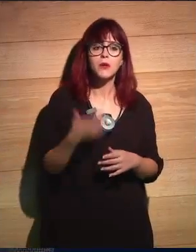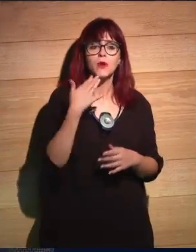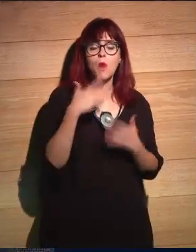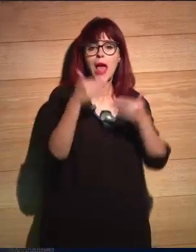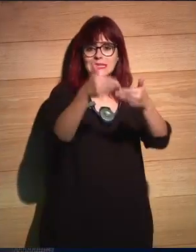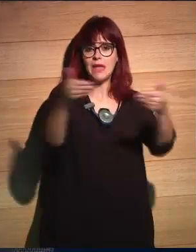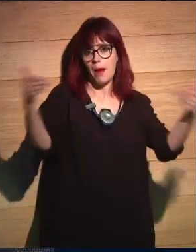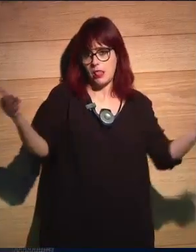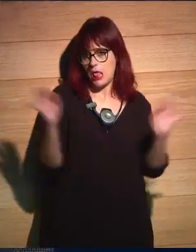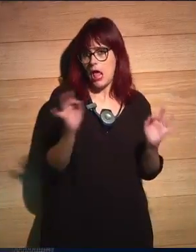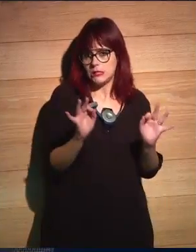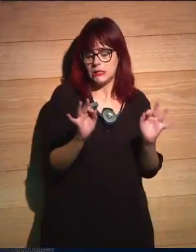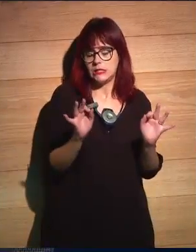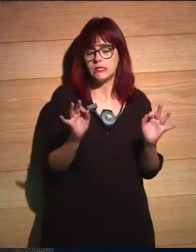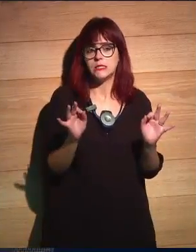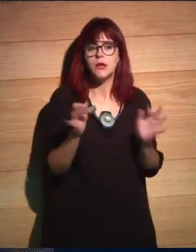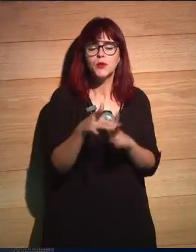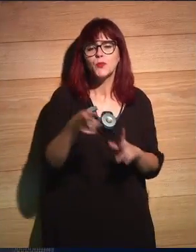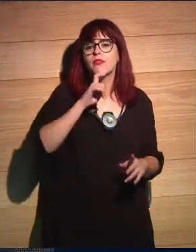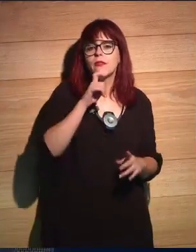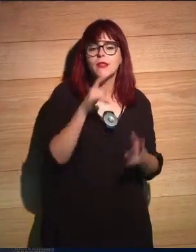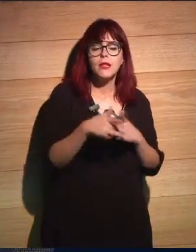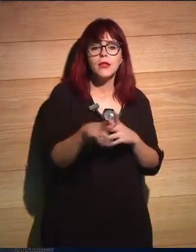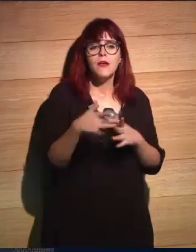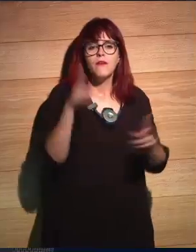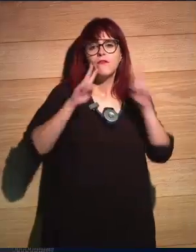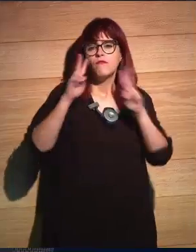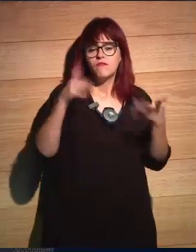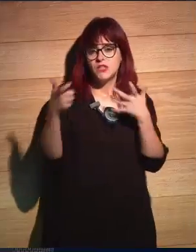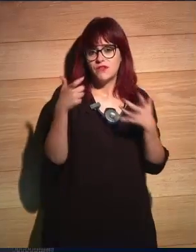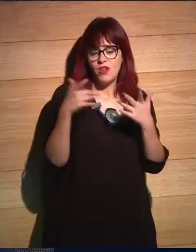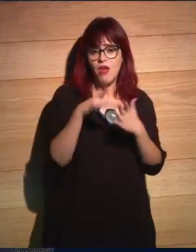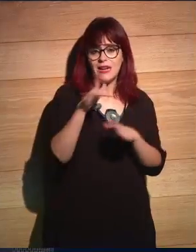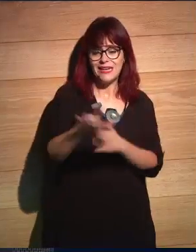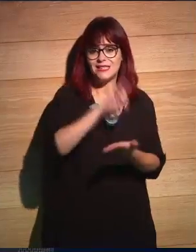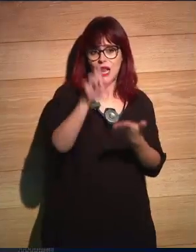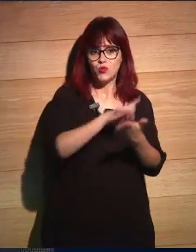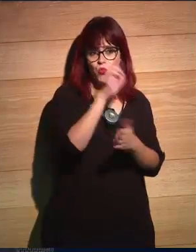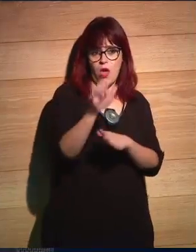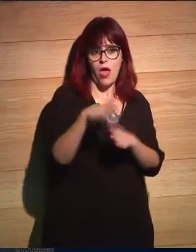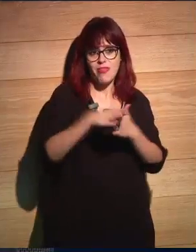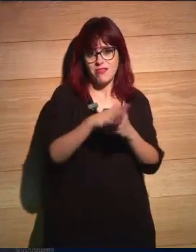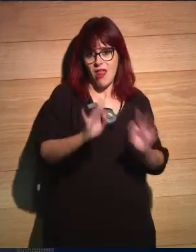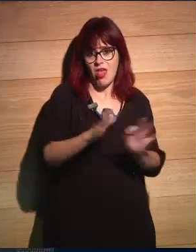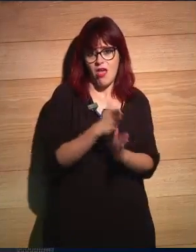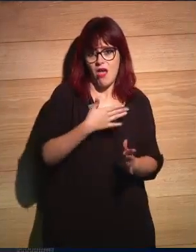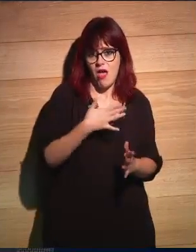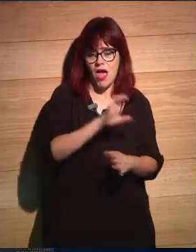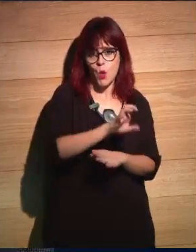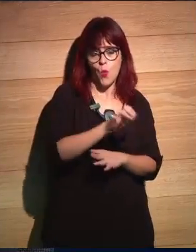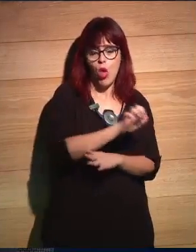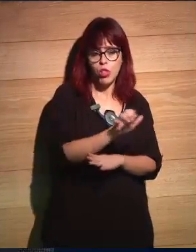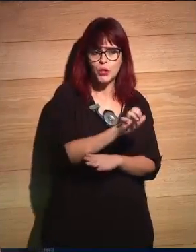literature and also Spanish literature. Those are the ones that you see in the shop windows. And it is very difficult to